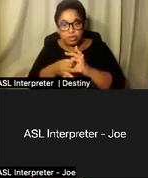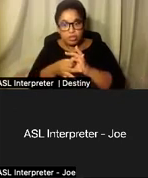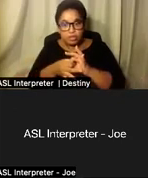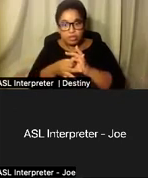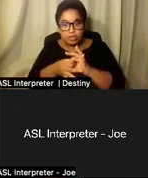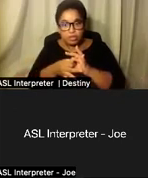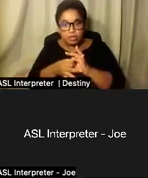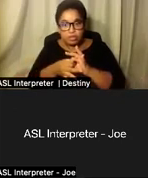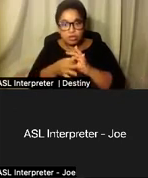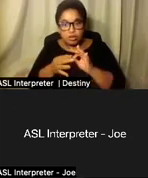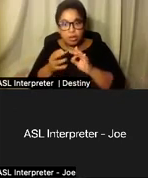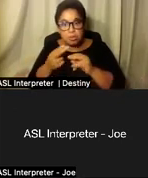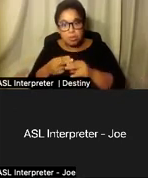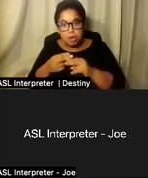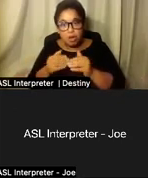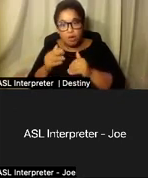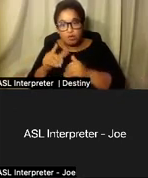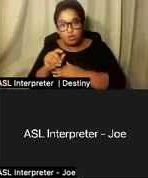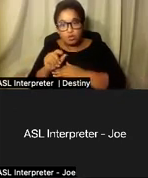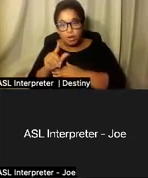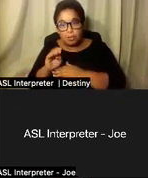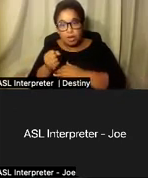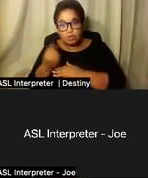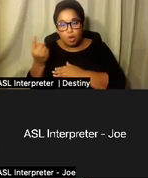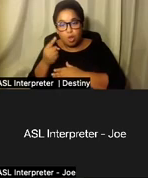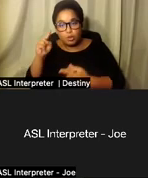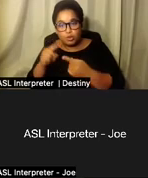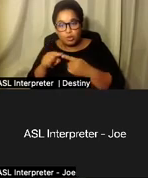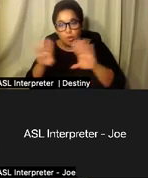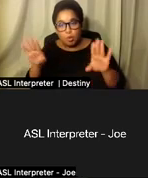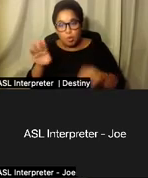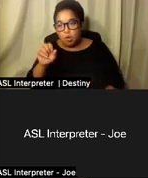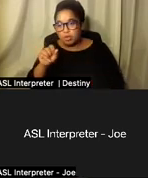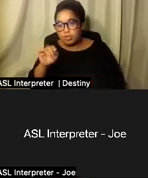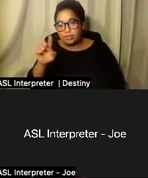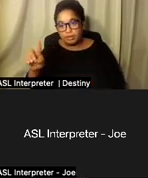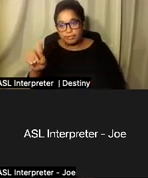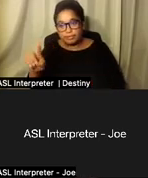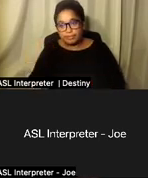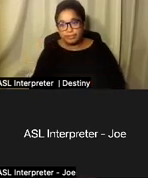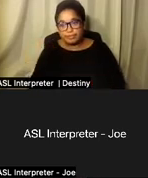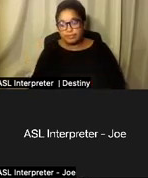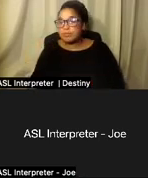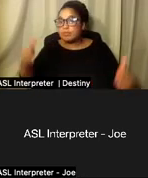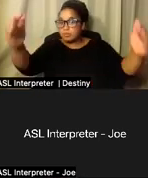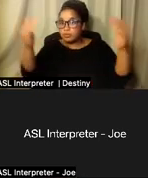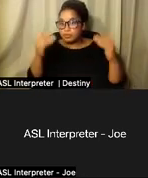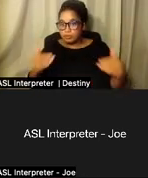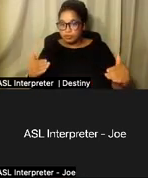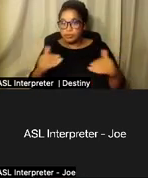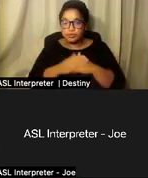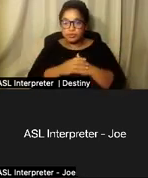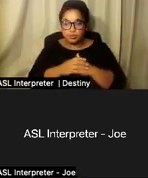weigh more than 20 pounds. We're attaching always to wall studs, always. All right, so